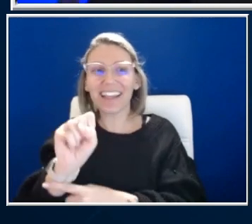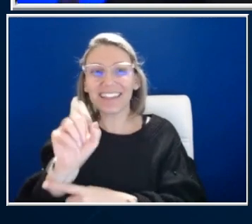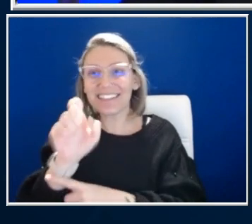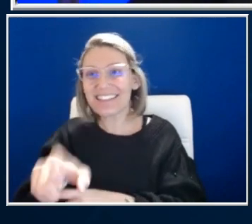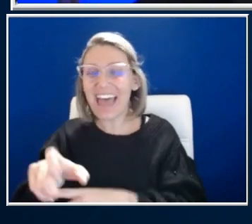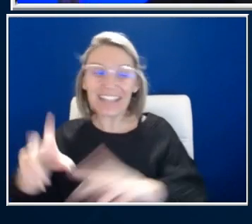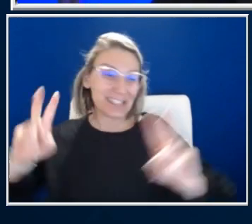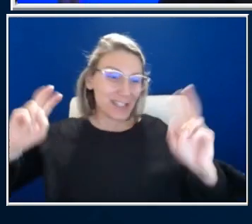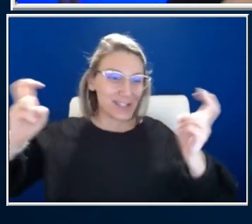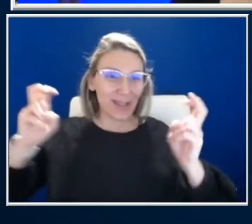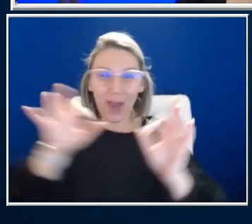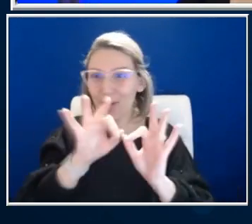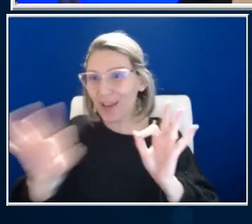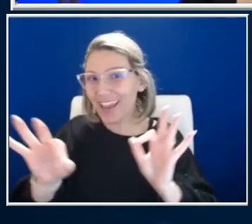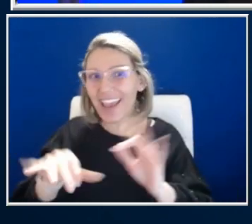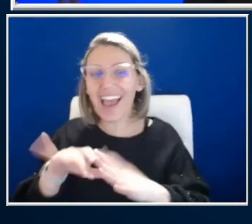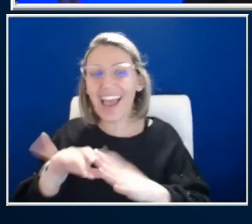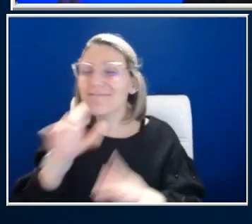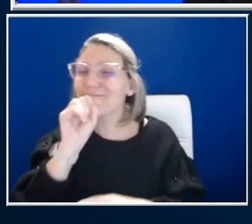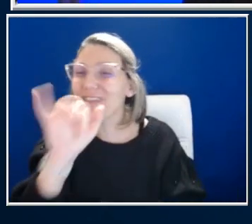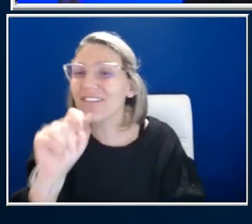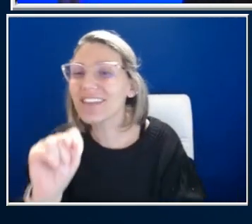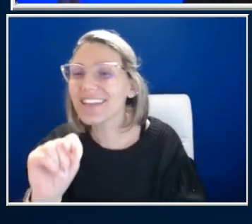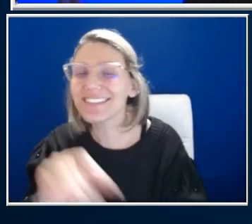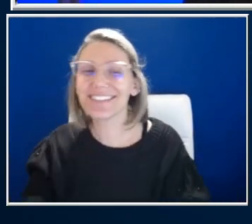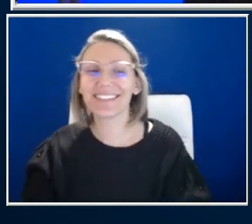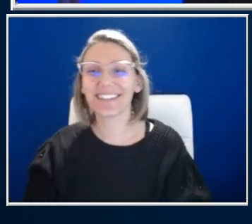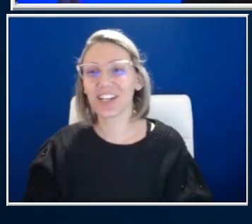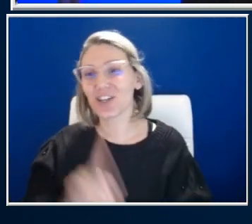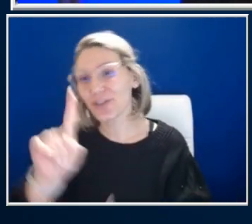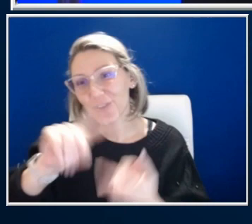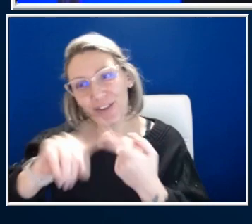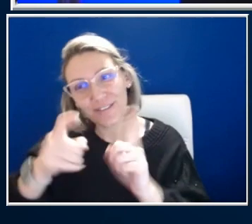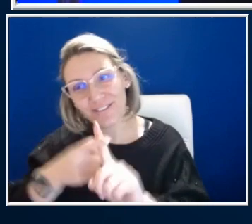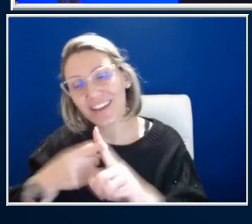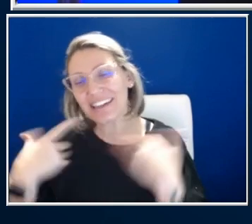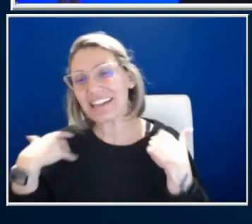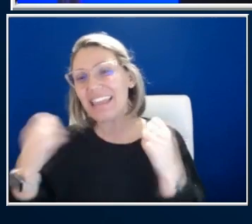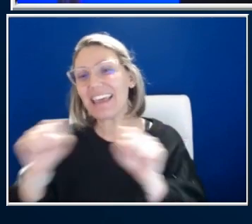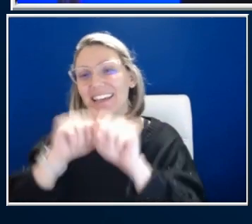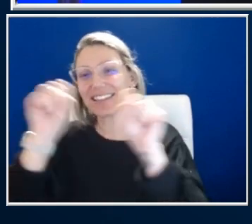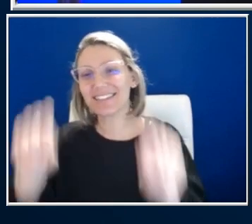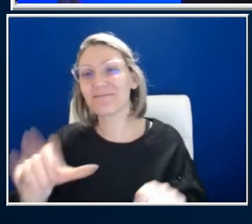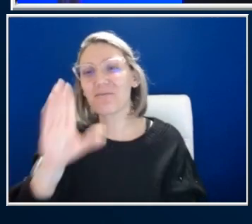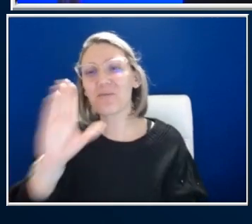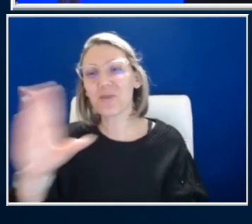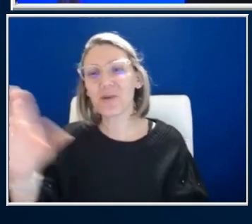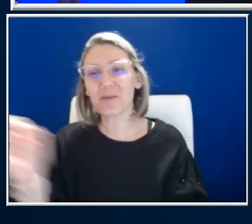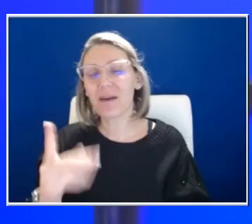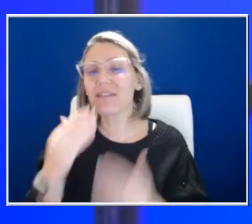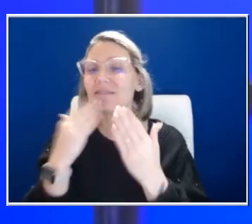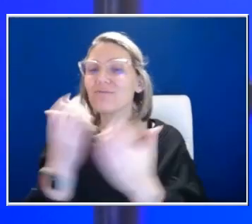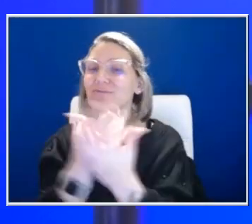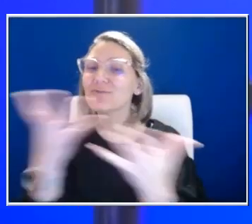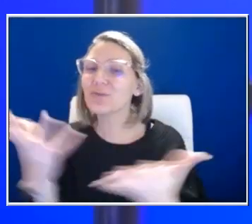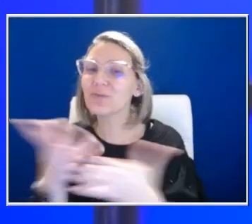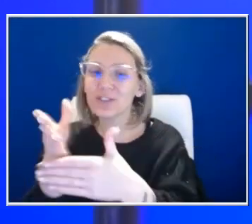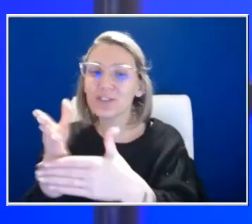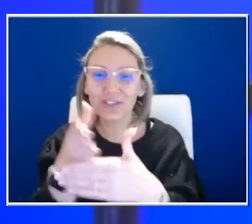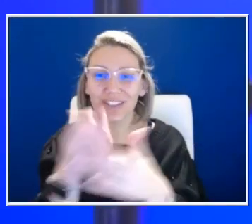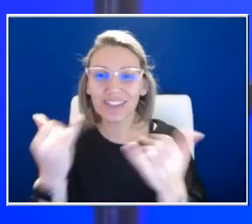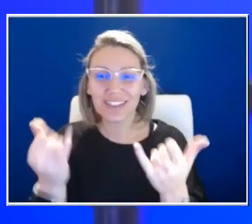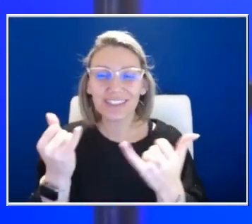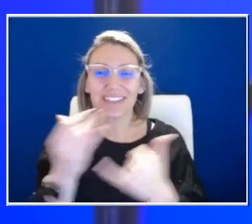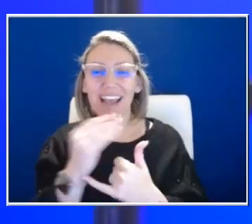love it. I love it. Well, you are a friend of the health system. You will be back. Thank you so much for sharing today. Stay in